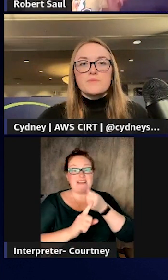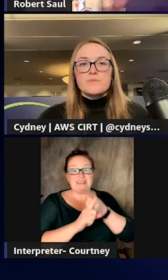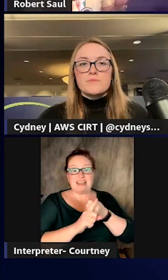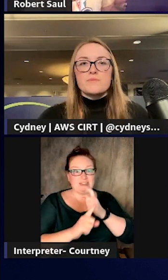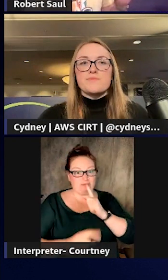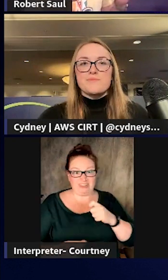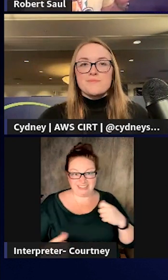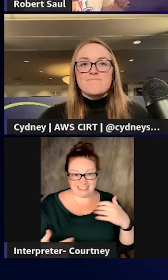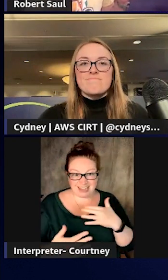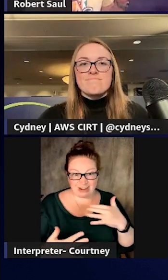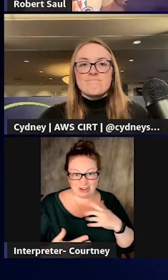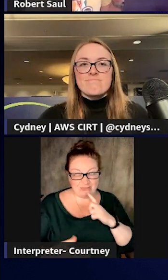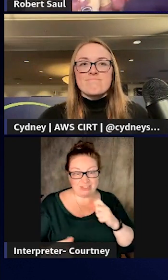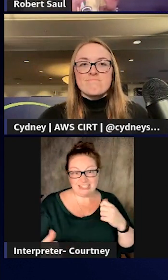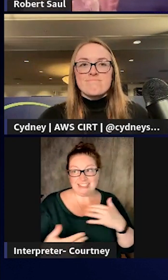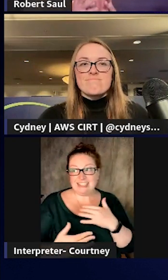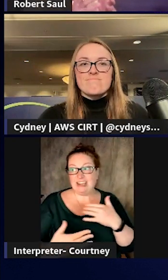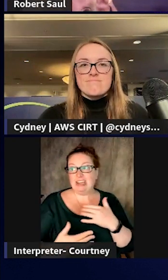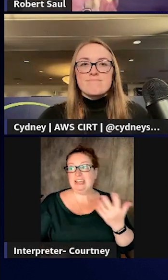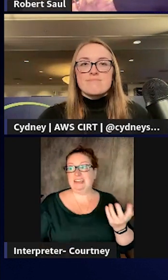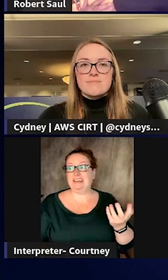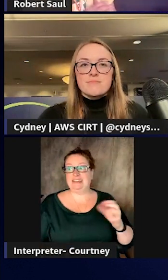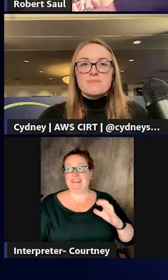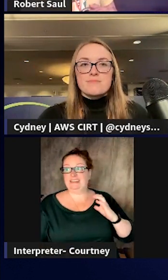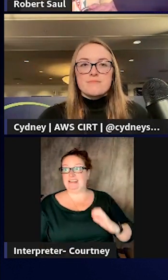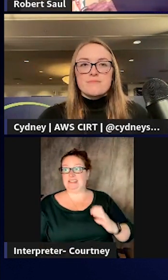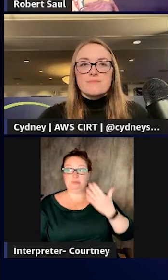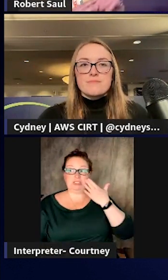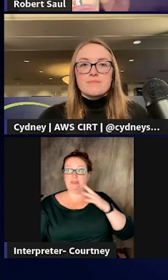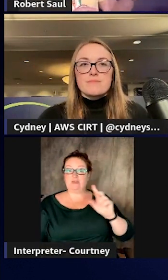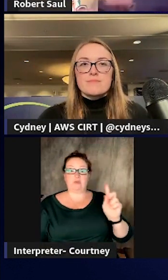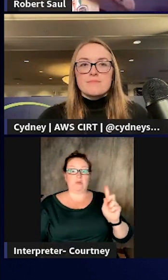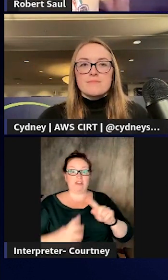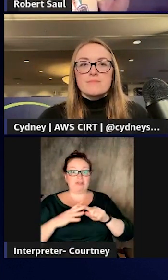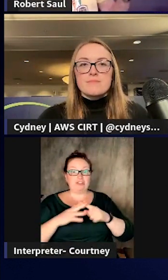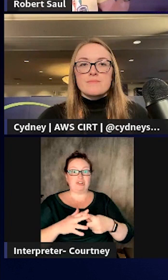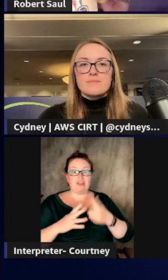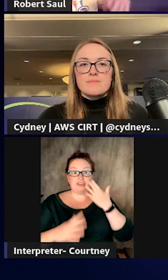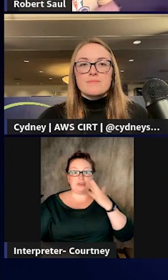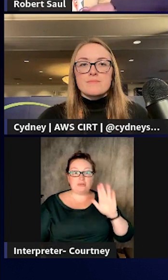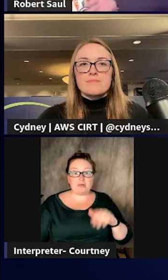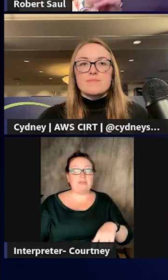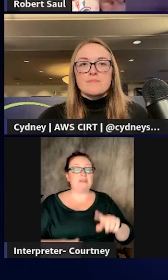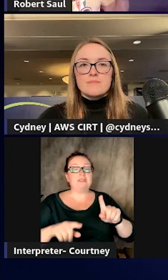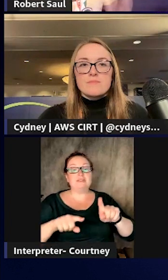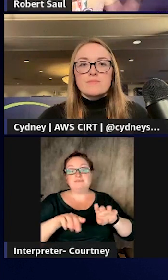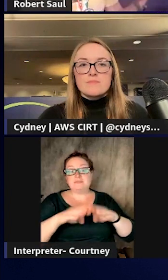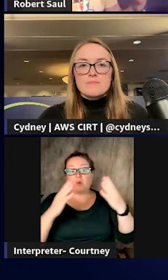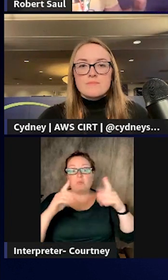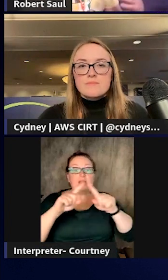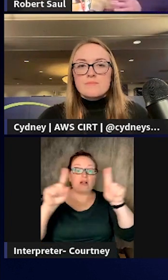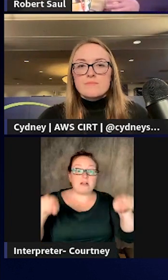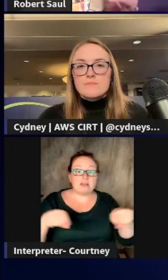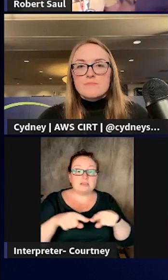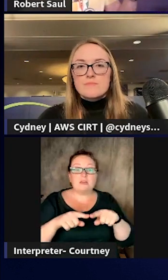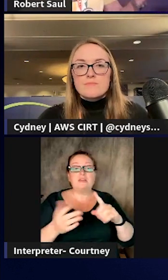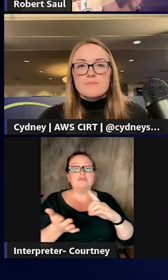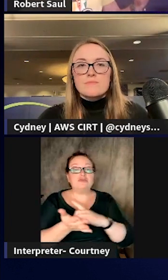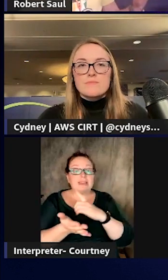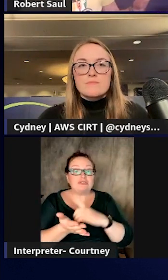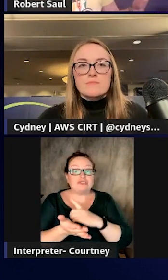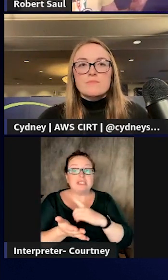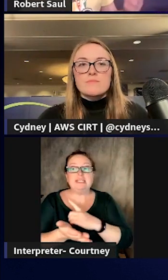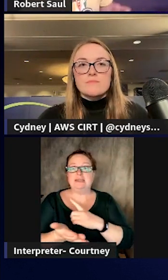scary. Customers, they just don't know where to start. You open up your console, you open up a directory, and there's